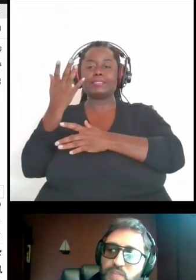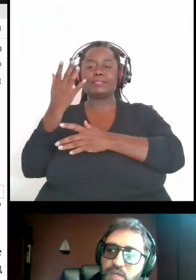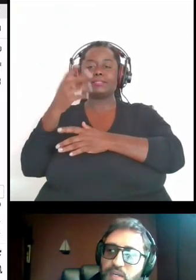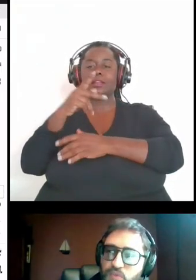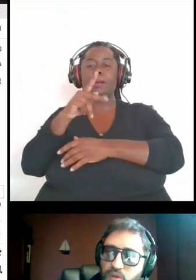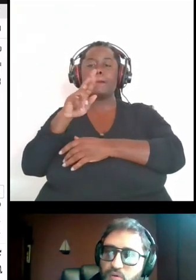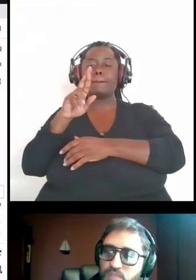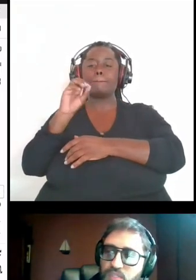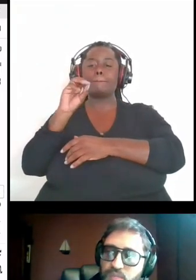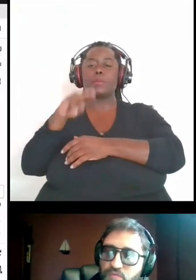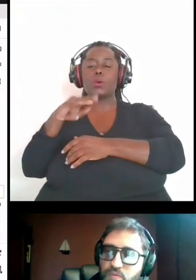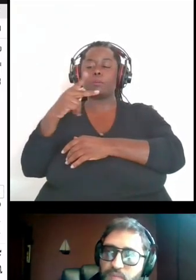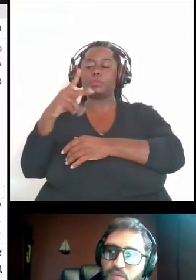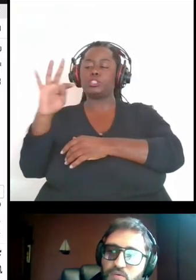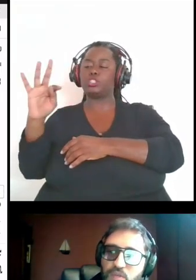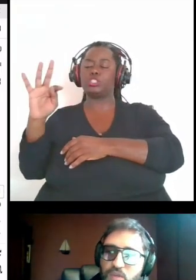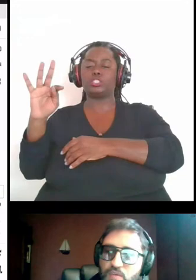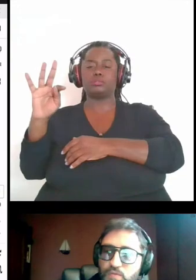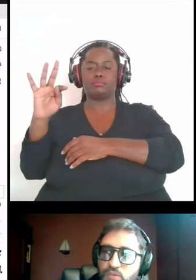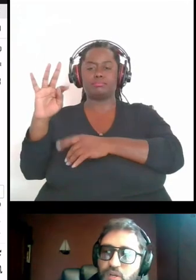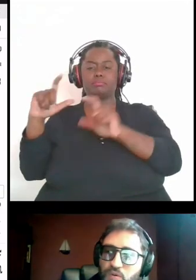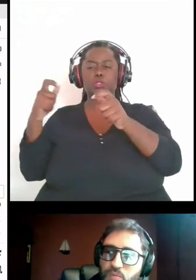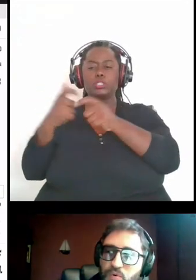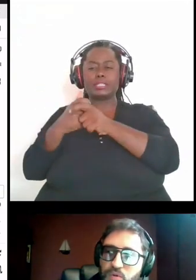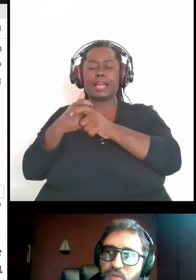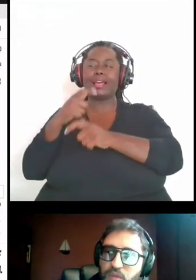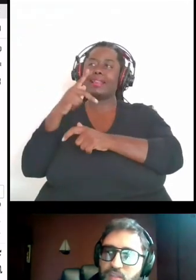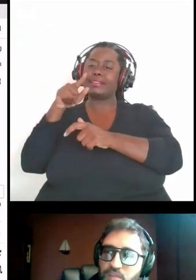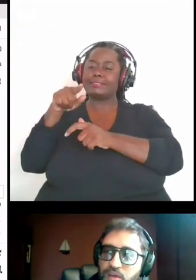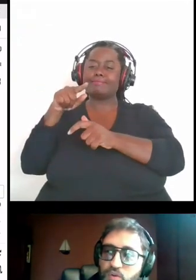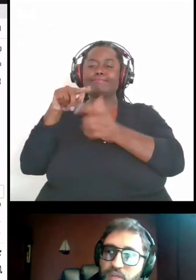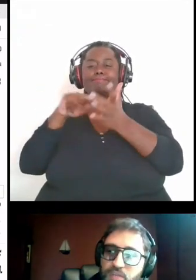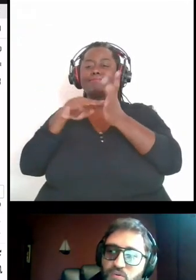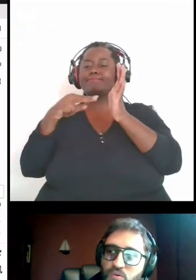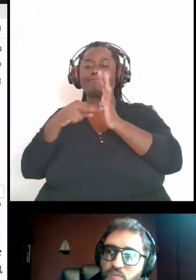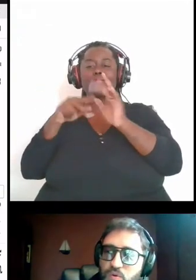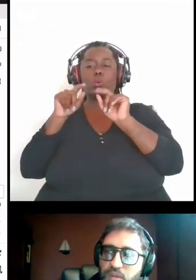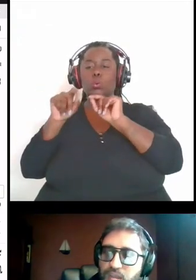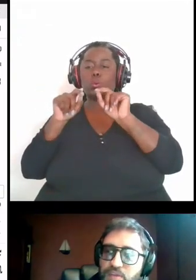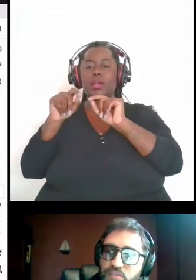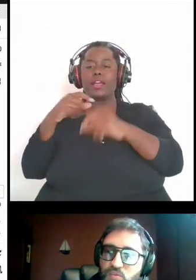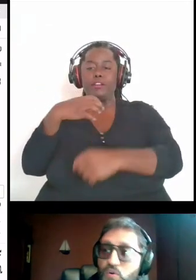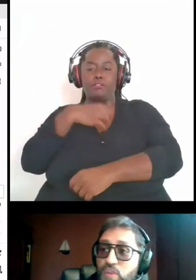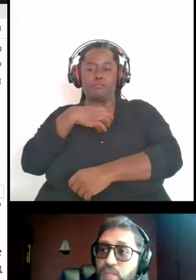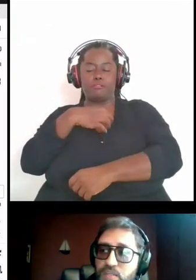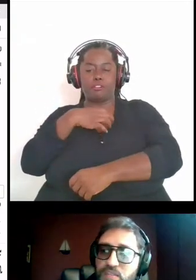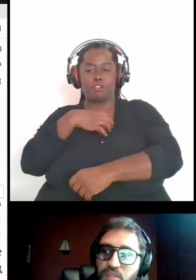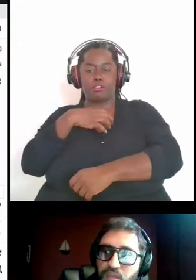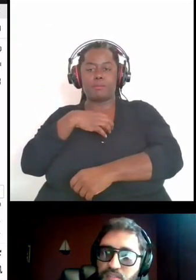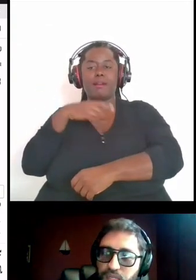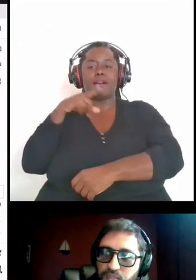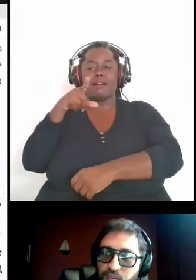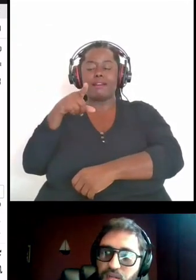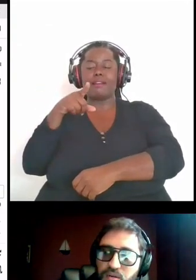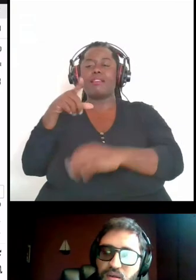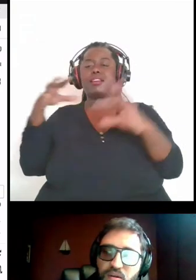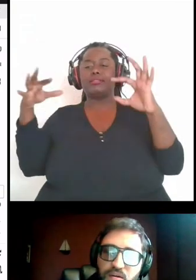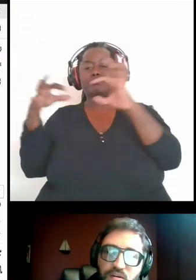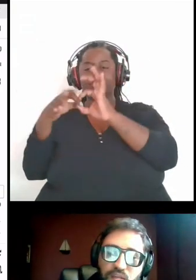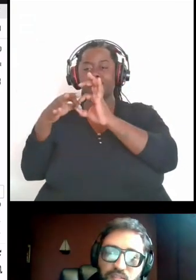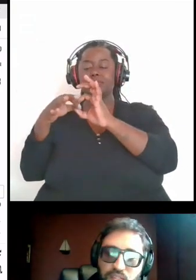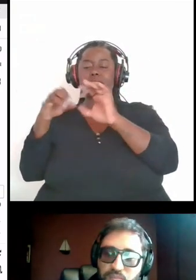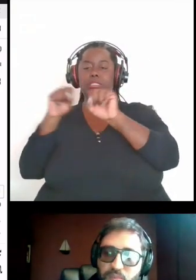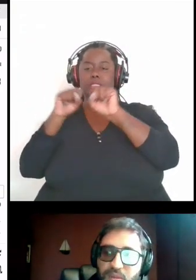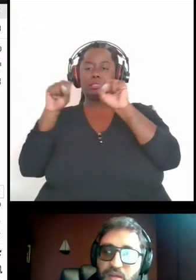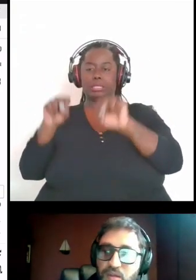in that case a prompt will be the way a user would connect with the computer system